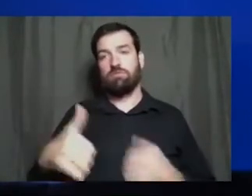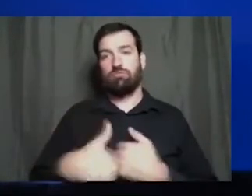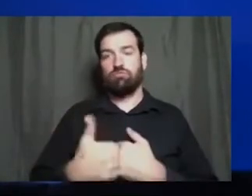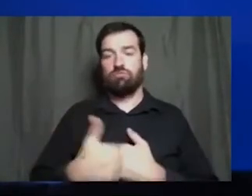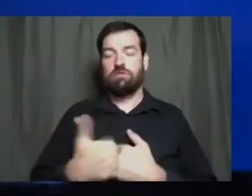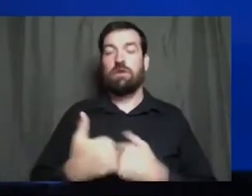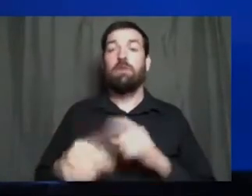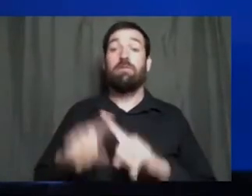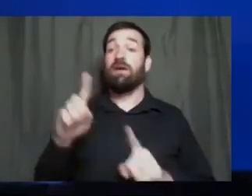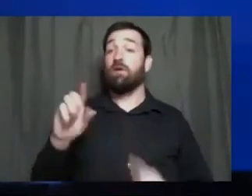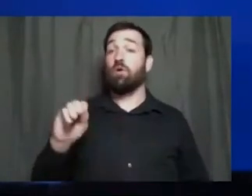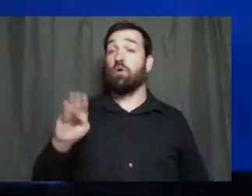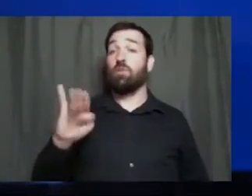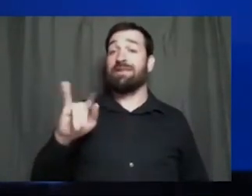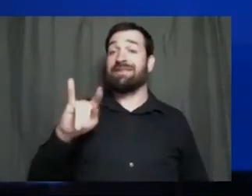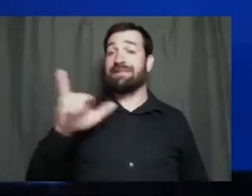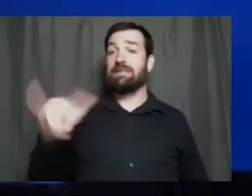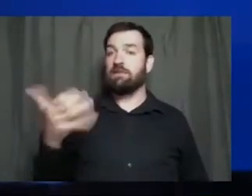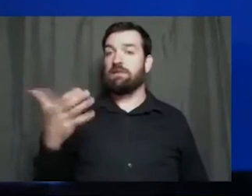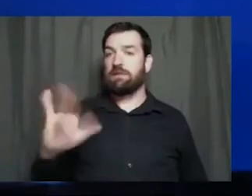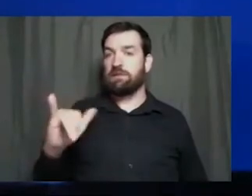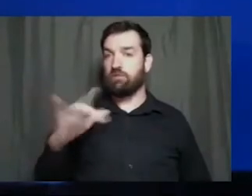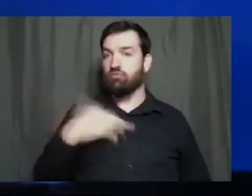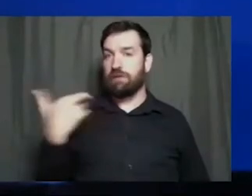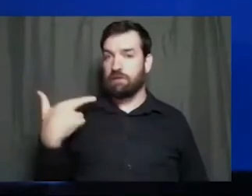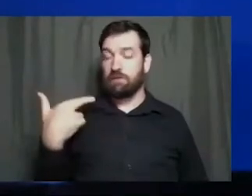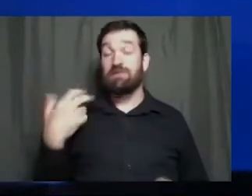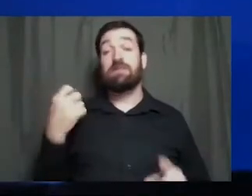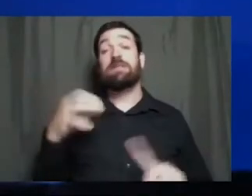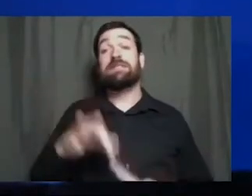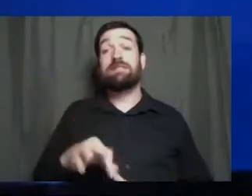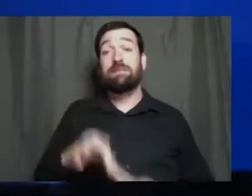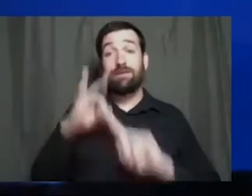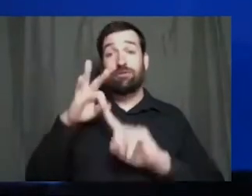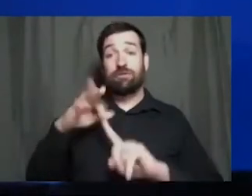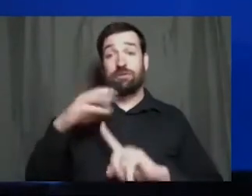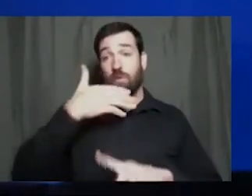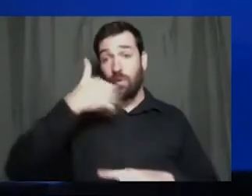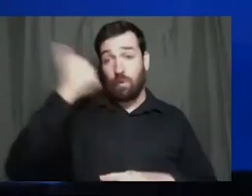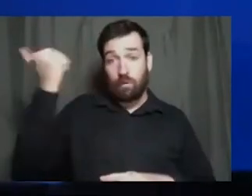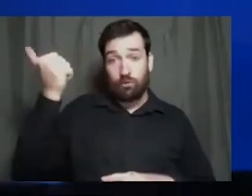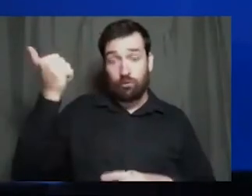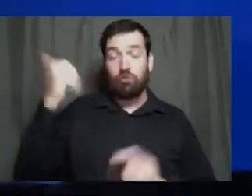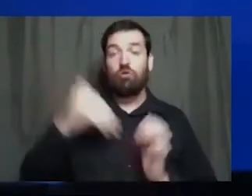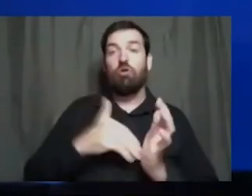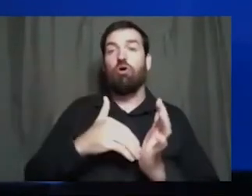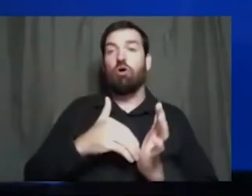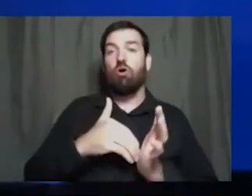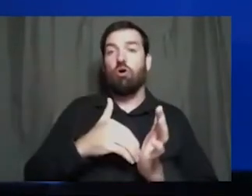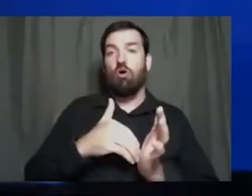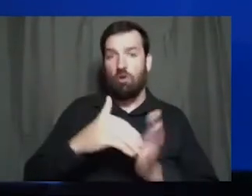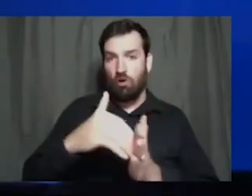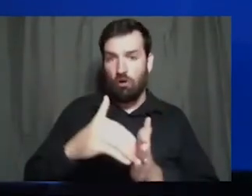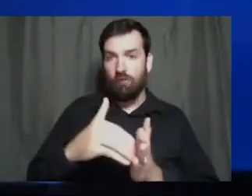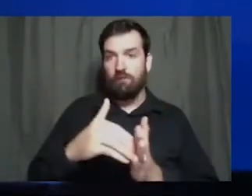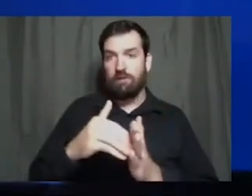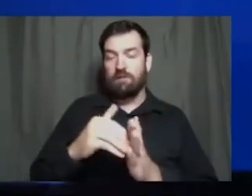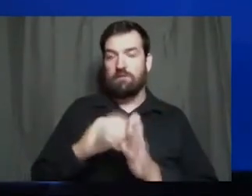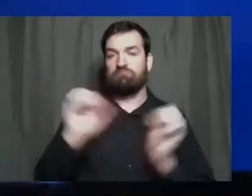And remember that obesity, especially as you get older, often travels with diabetes.